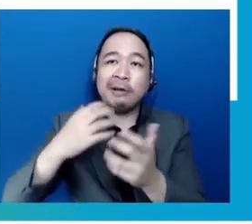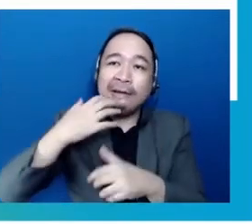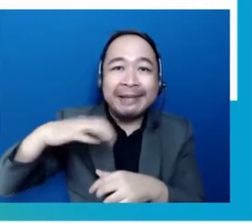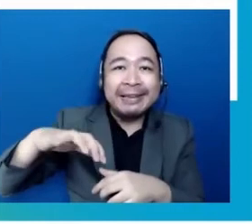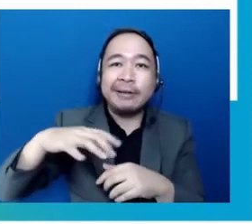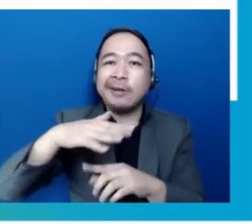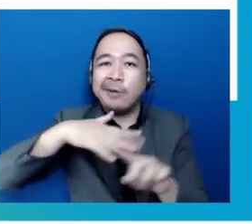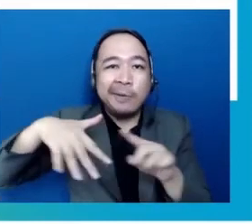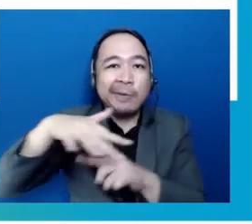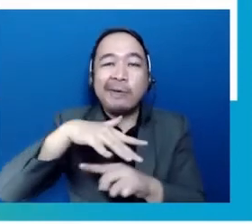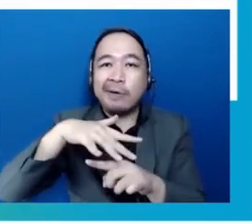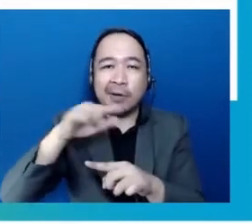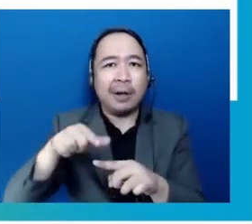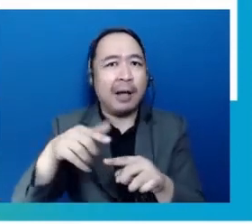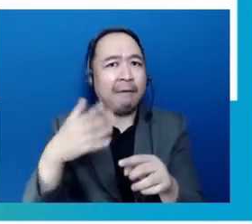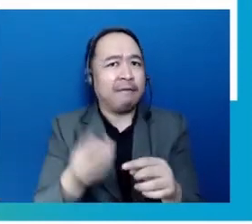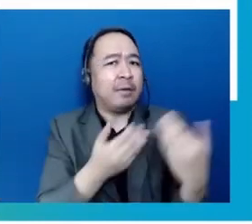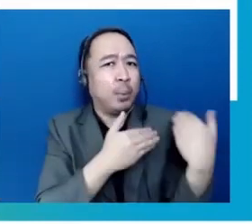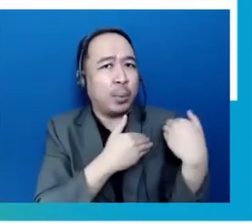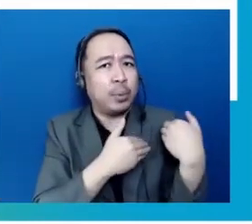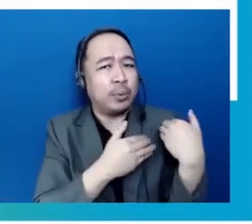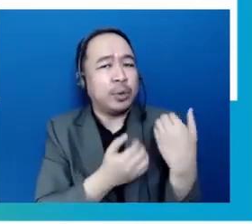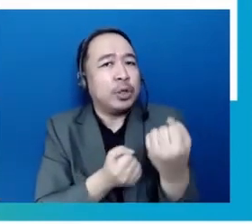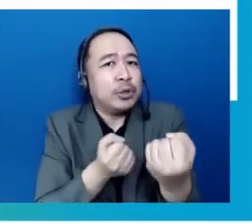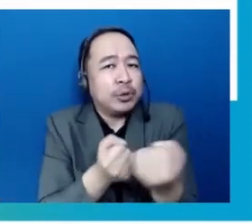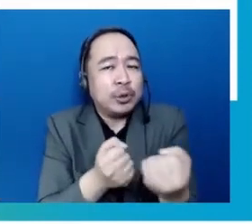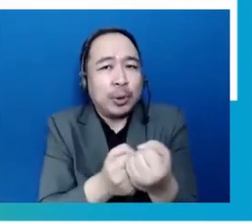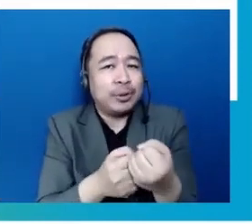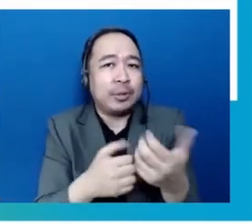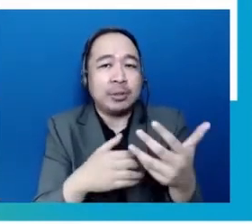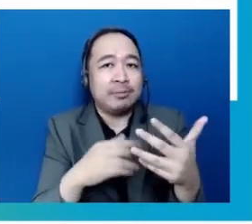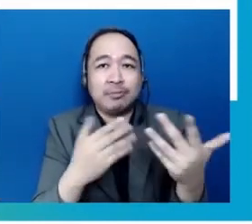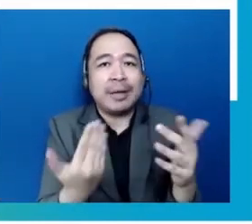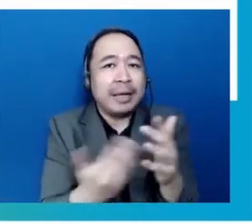a balancing role to support intermittent renewable energy.